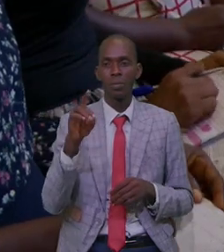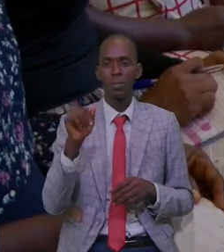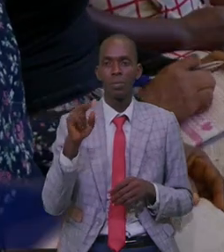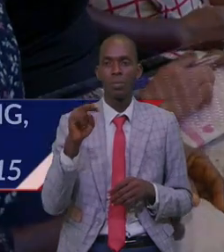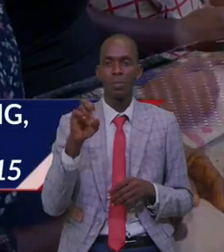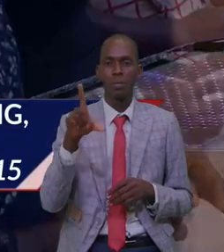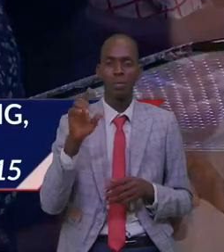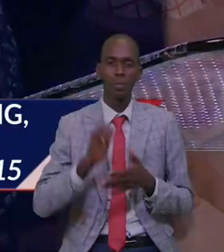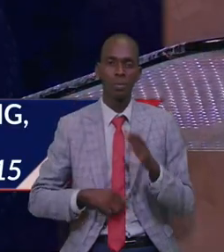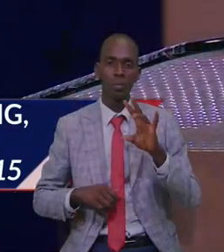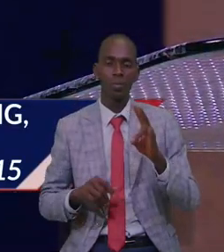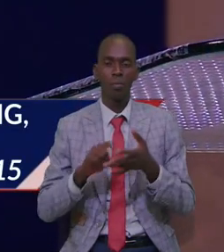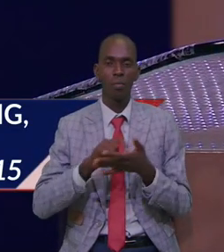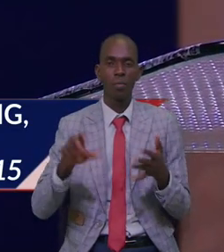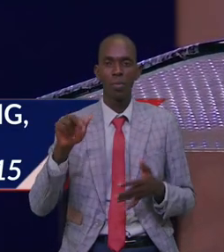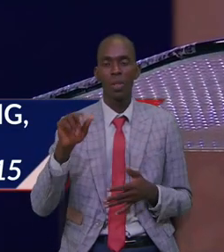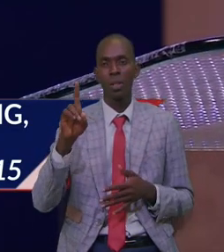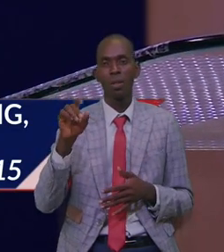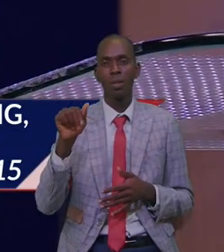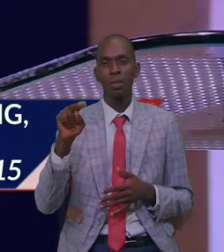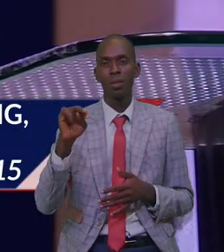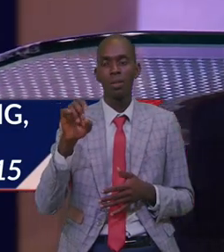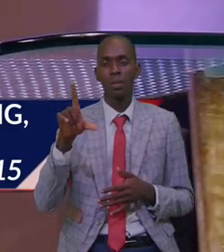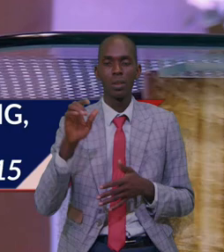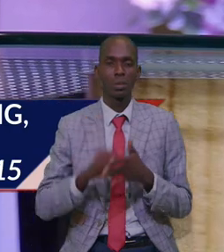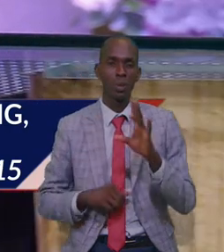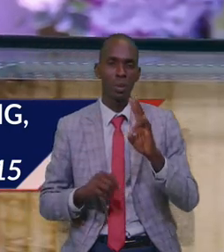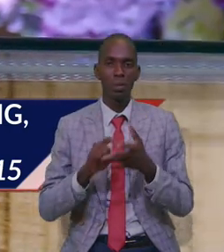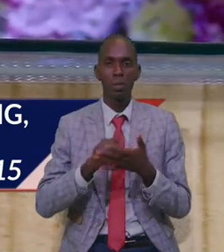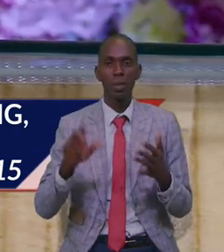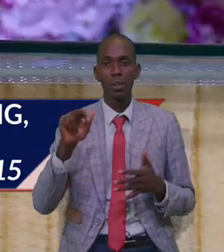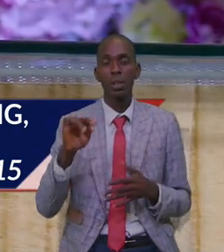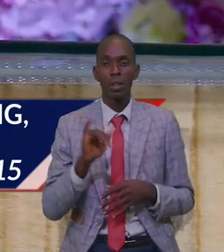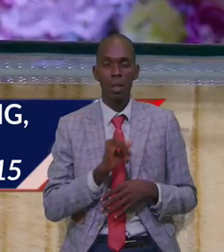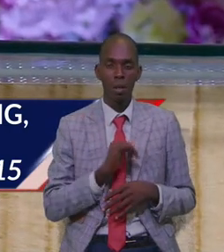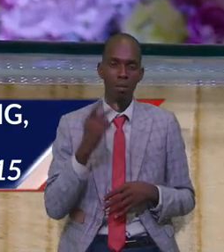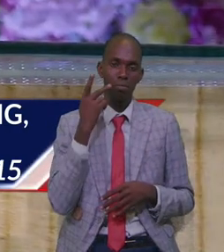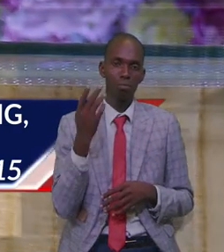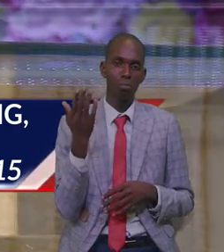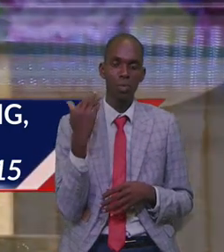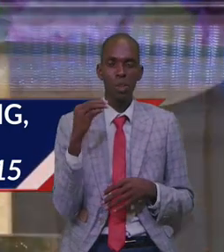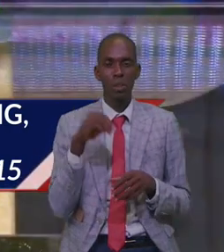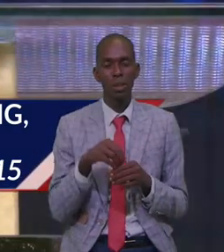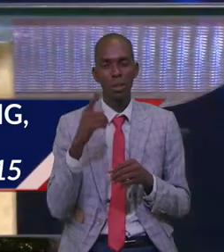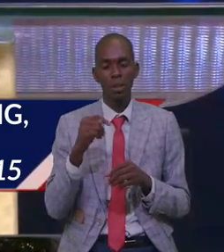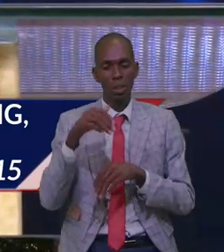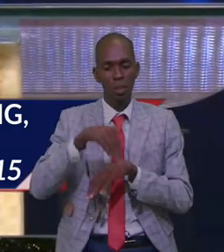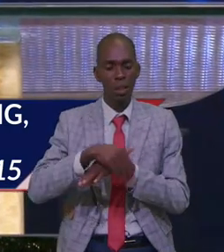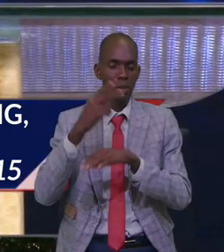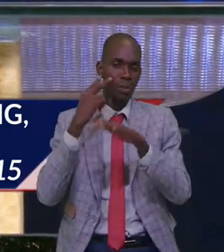7, and we're reading from verse 13. Daniel chapter 7, verse 13. I saw that in the night vision,